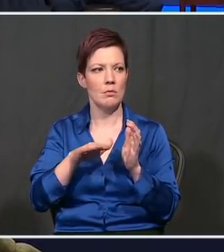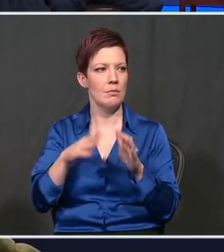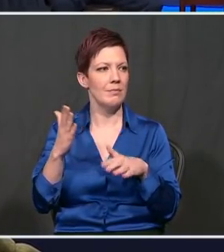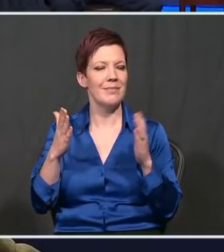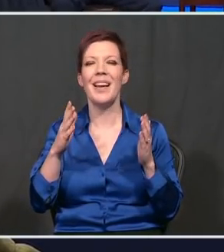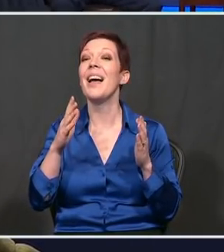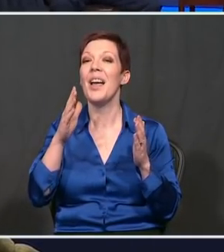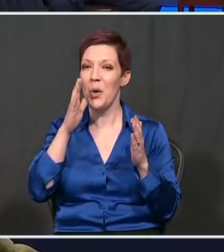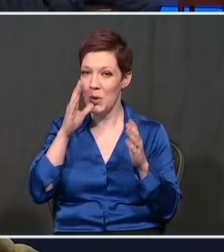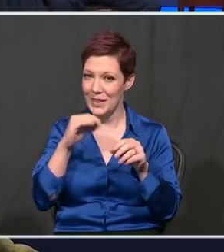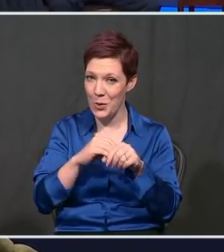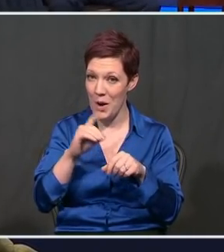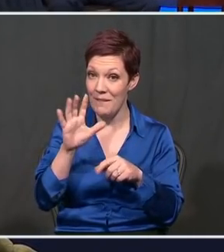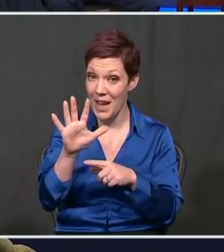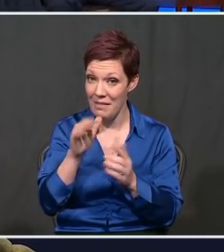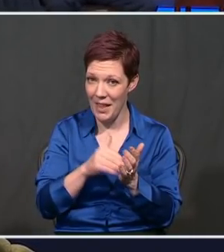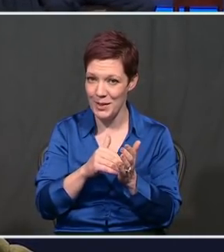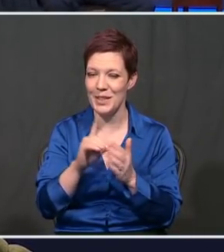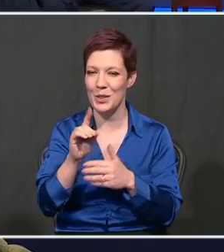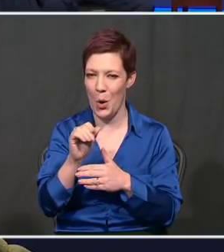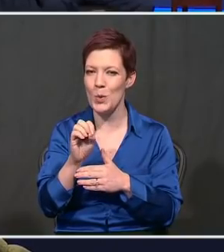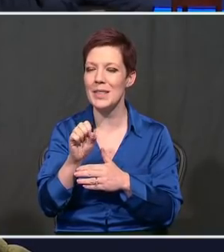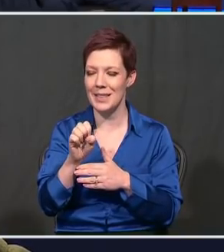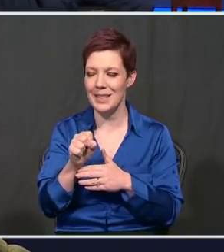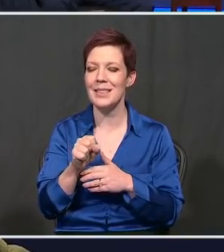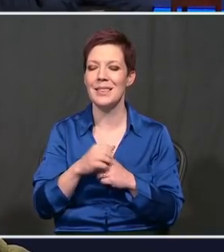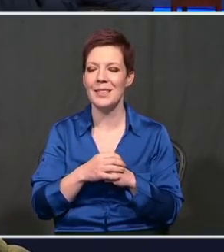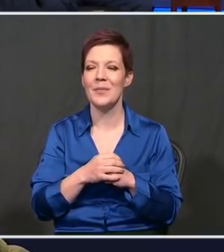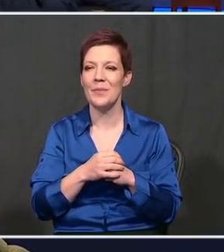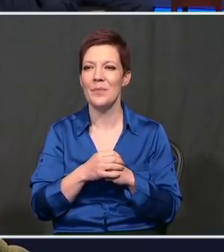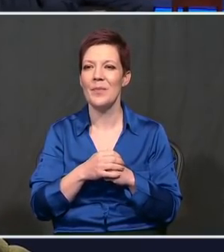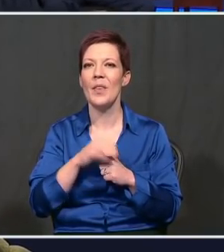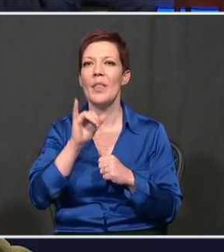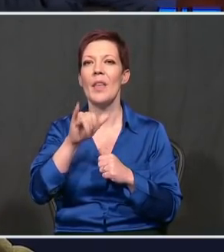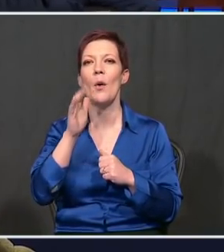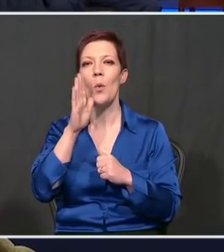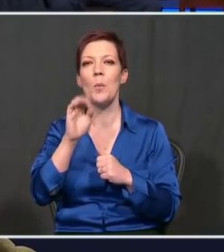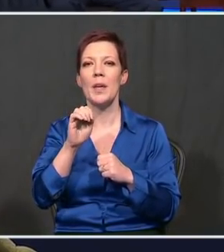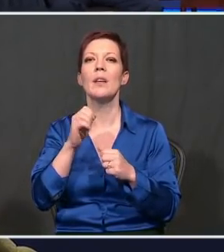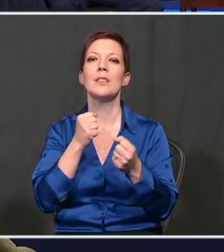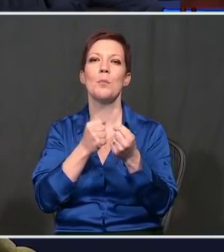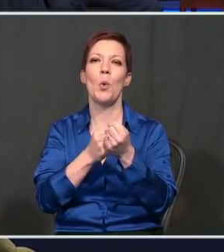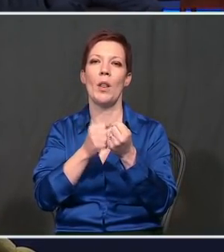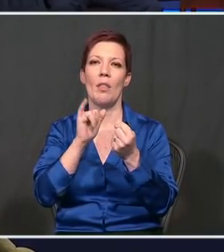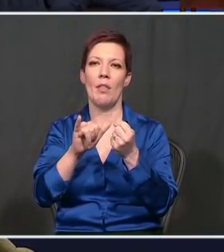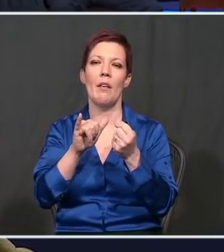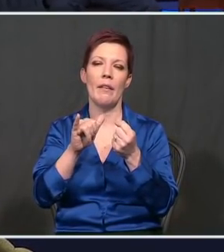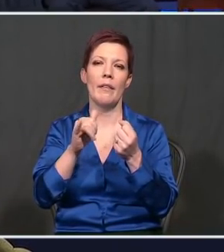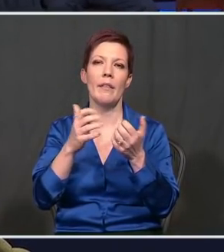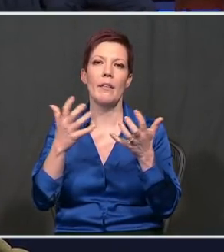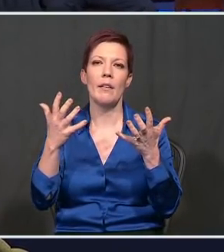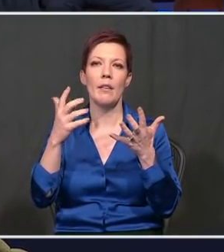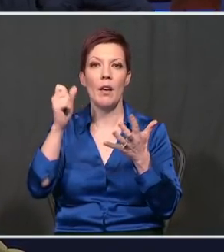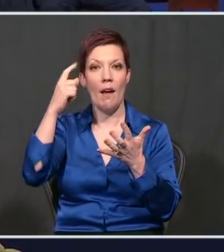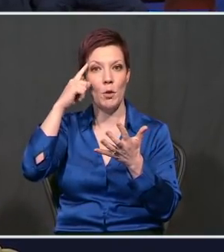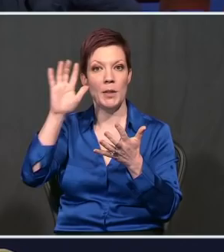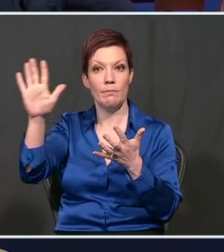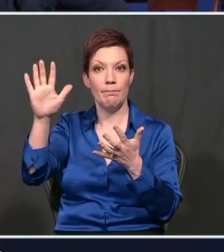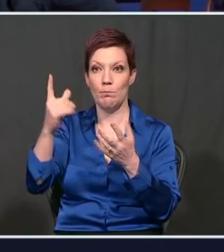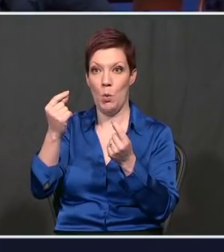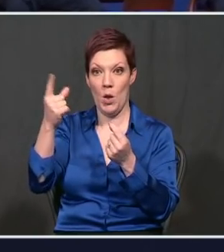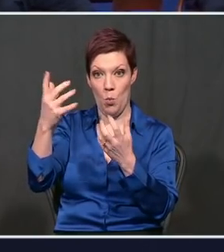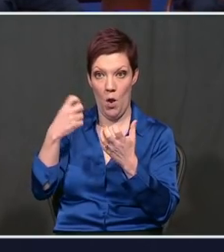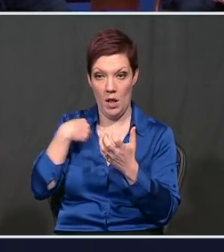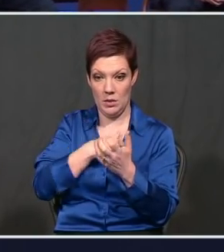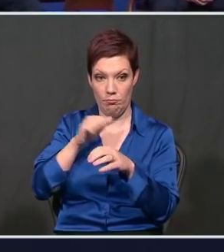ready, and as the requirements are needed, we'll be there to support the efforts of the government.